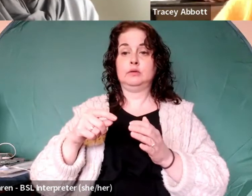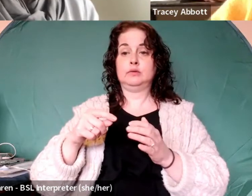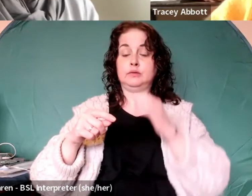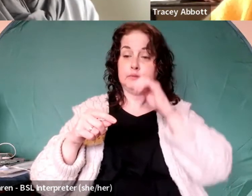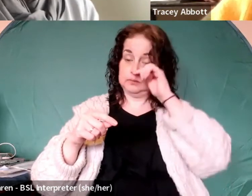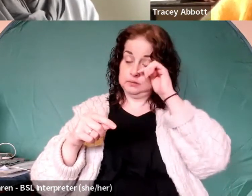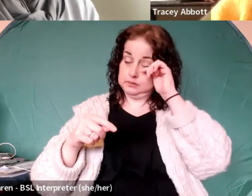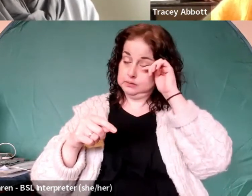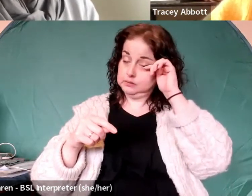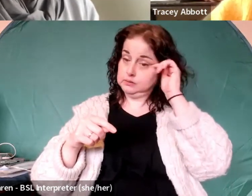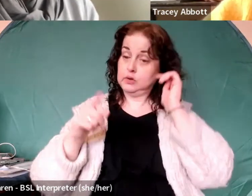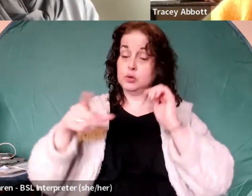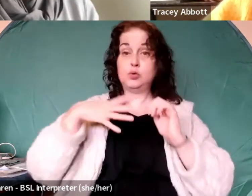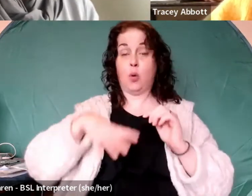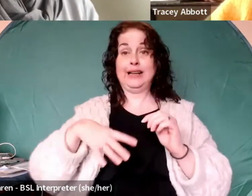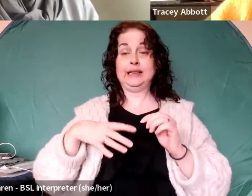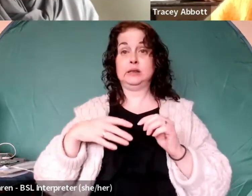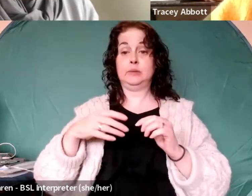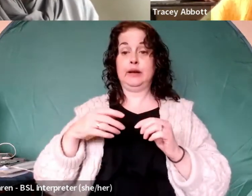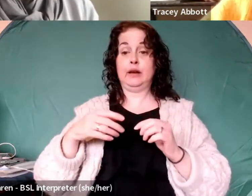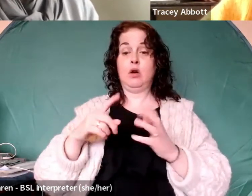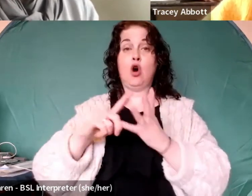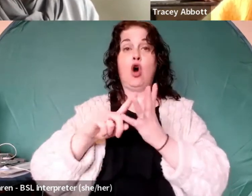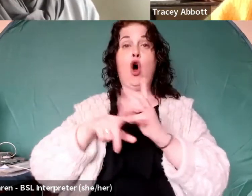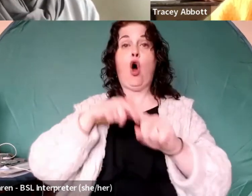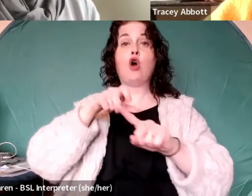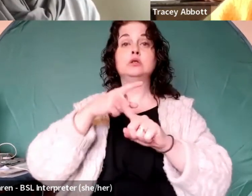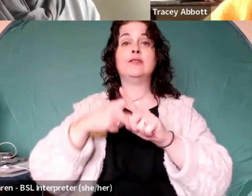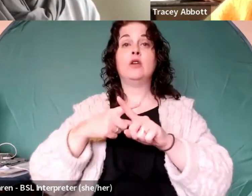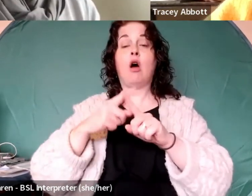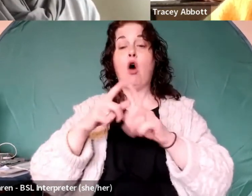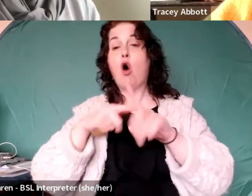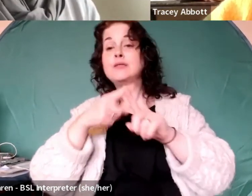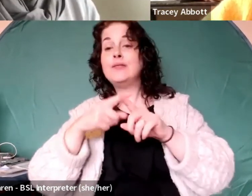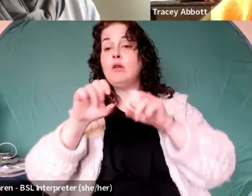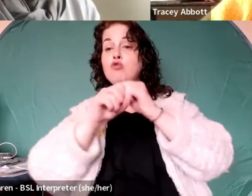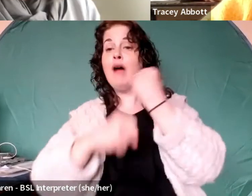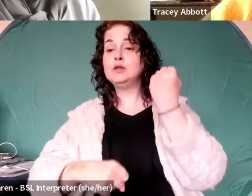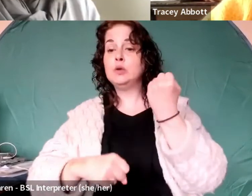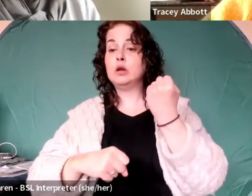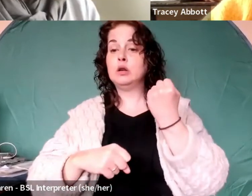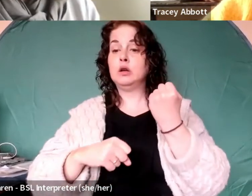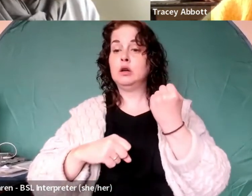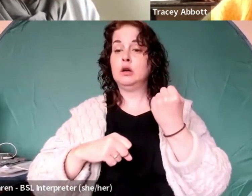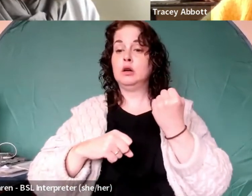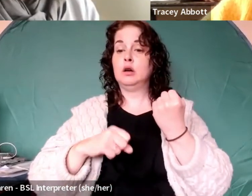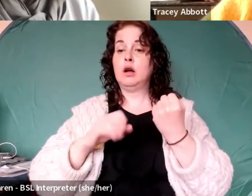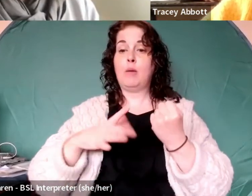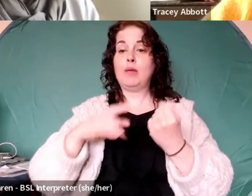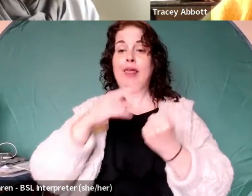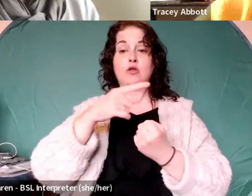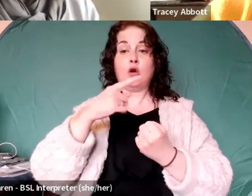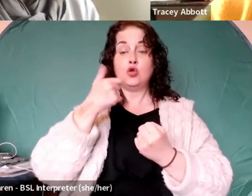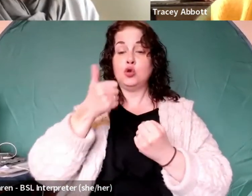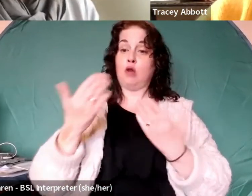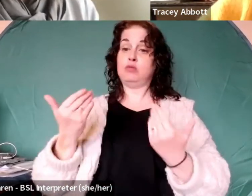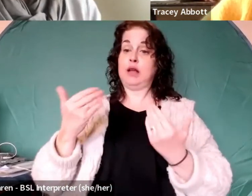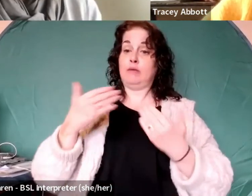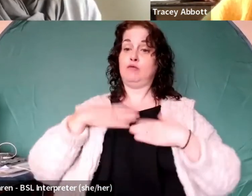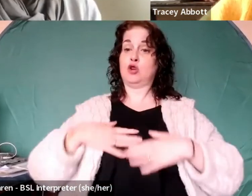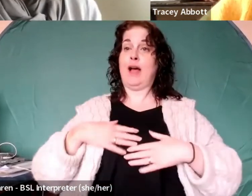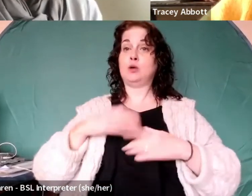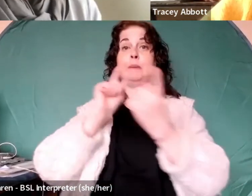you're right. You know, you don't need to be an Oxford graduate. If you're, in fact, they're probably not very good at front of house work. No, you